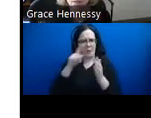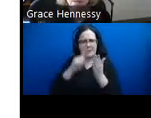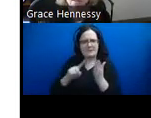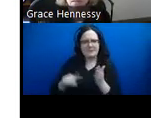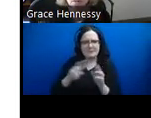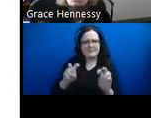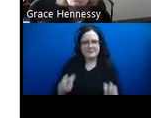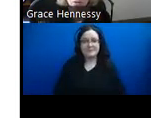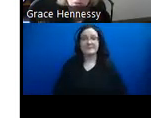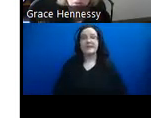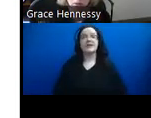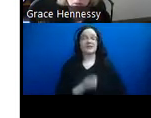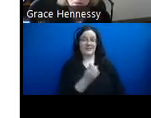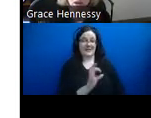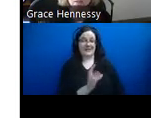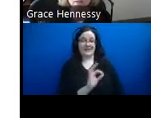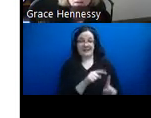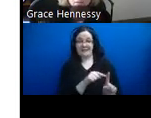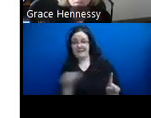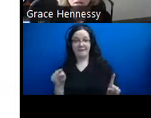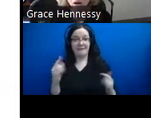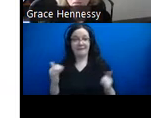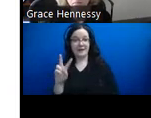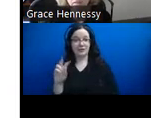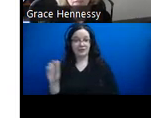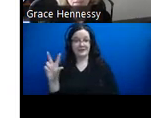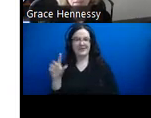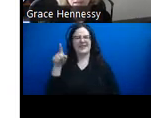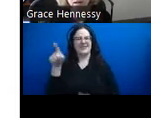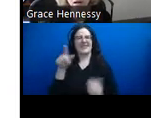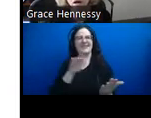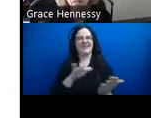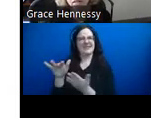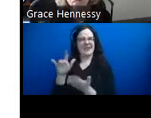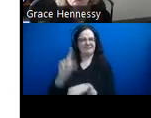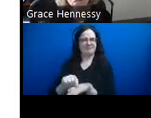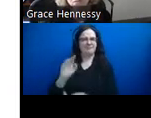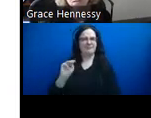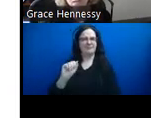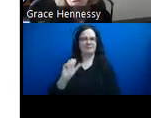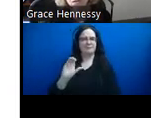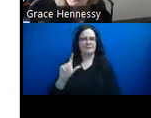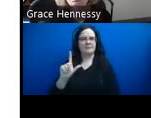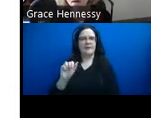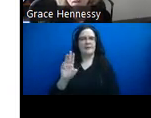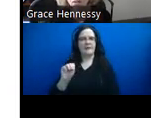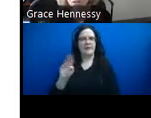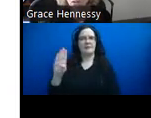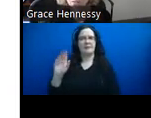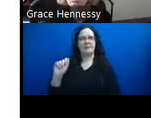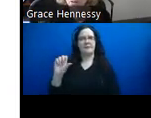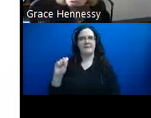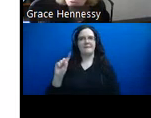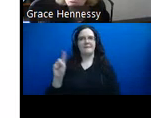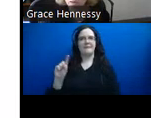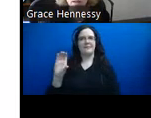from 1969 to 2003, and we have this study by McCollum and Blazninsky of 85 treatment seekers for pathological